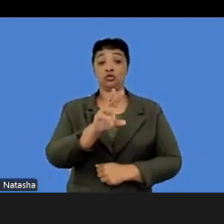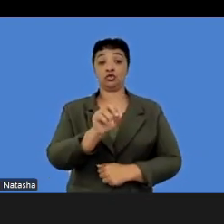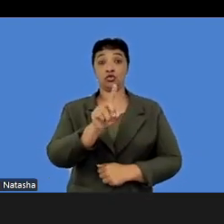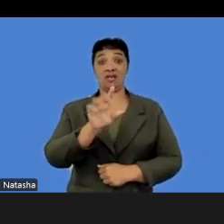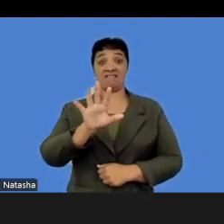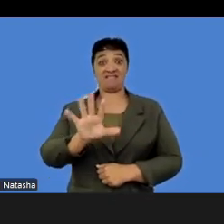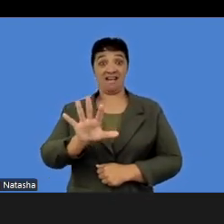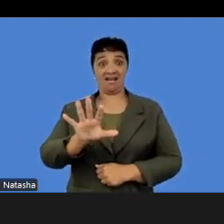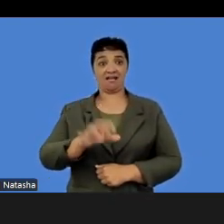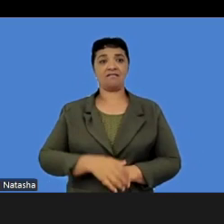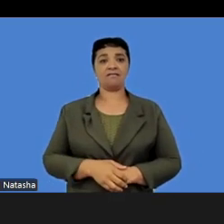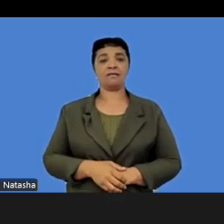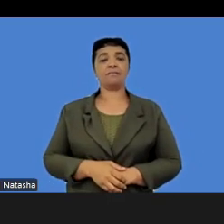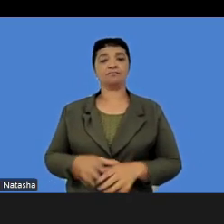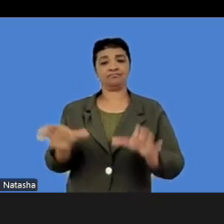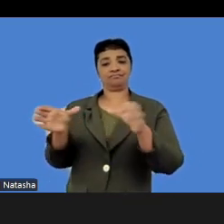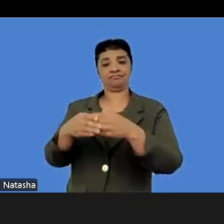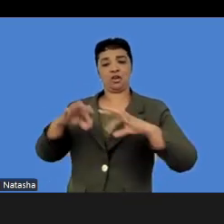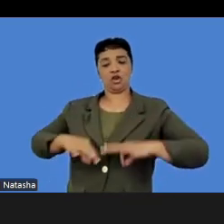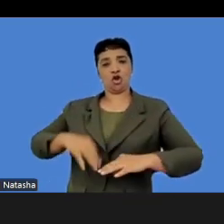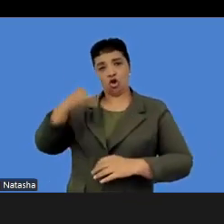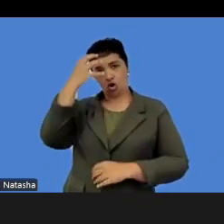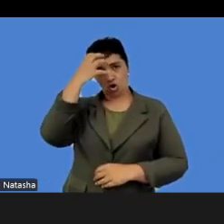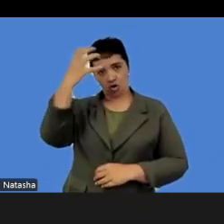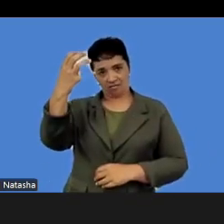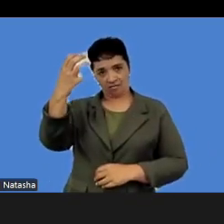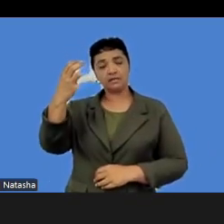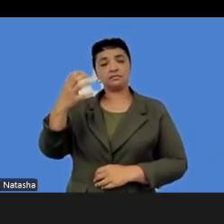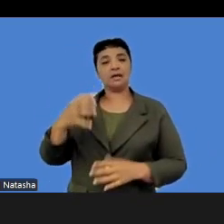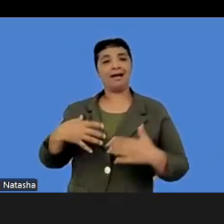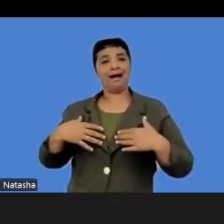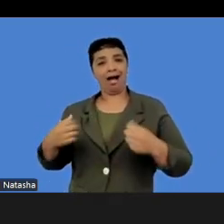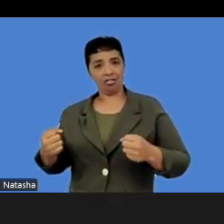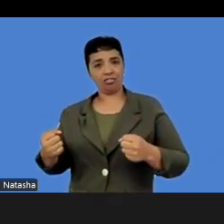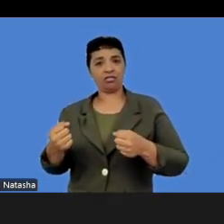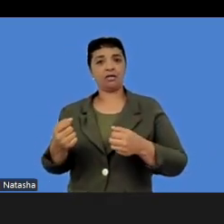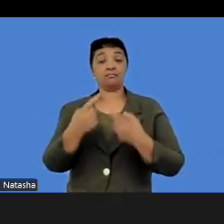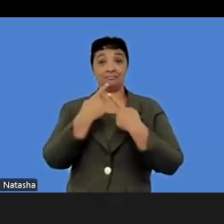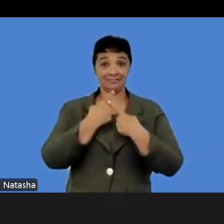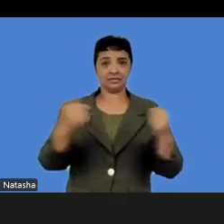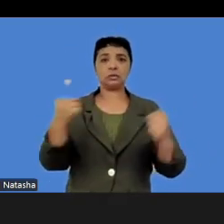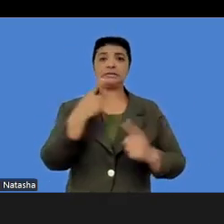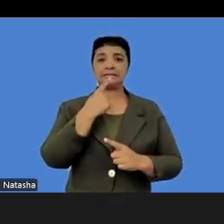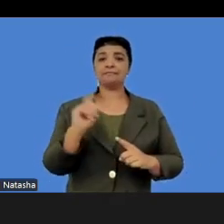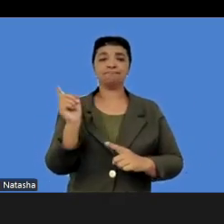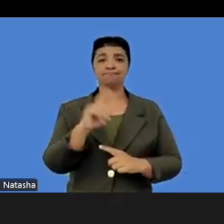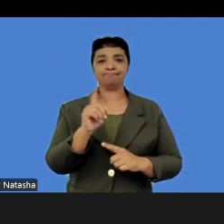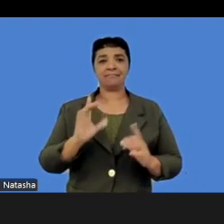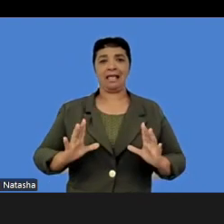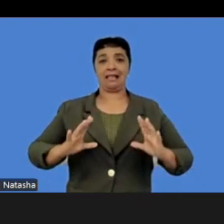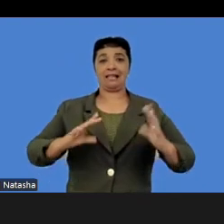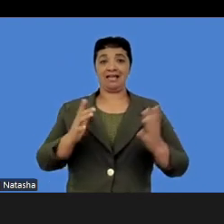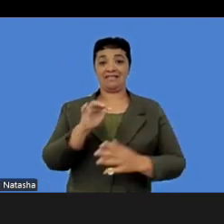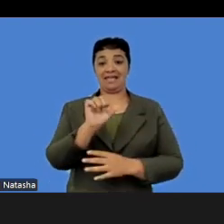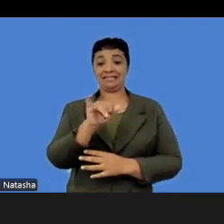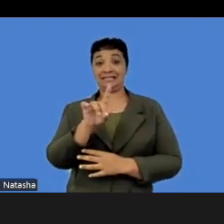the MEC for Health, which is the member of the Executive Council, announced the termination of the Life Esidimeni